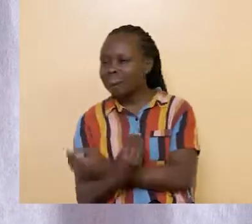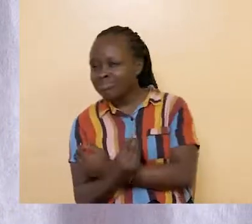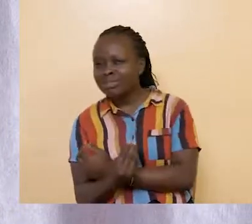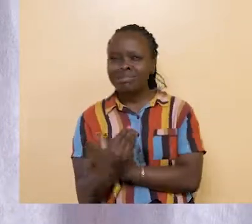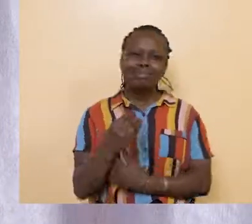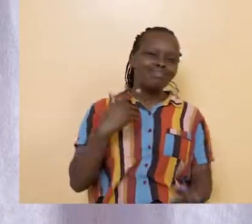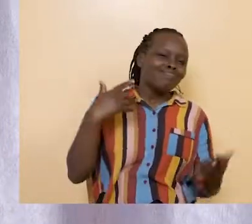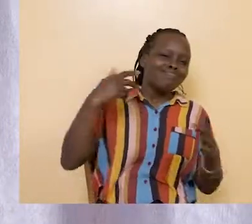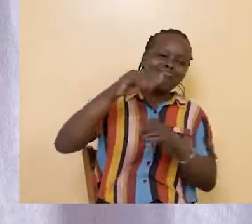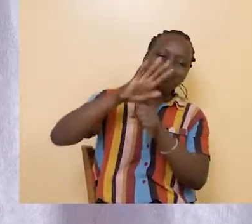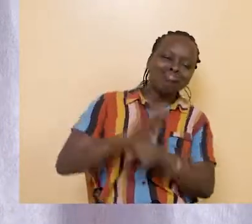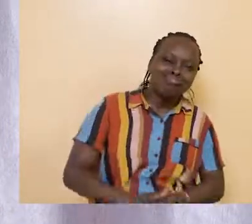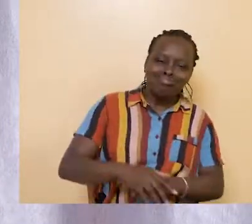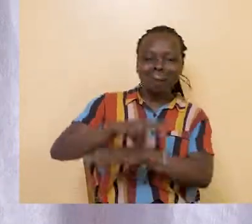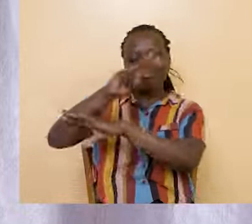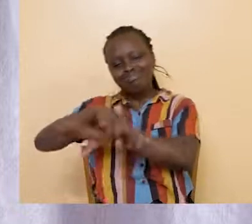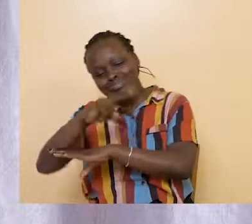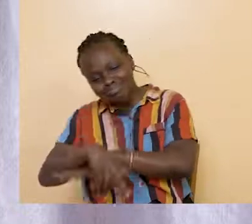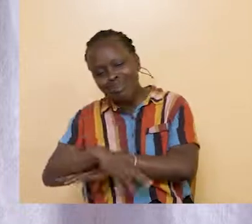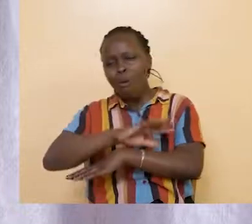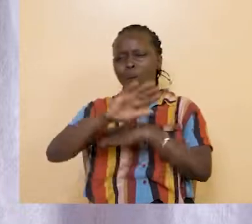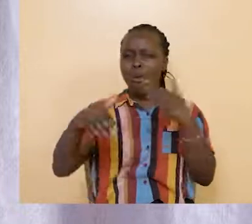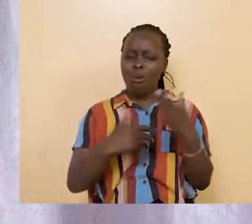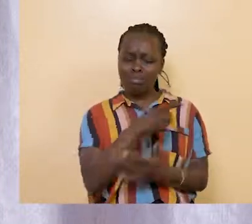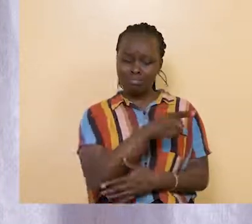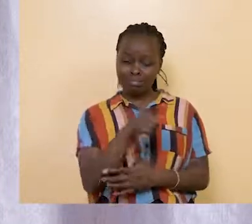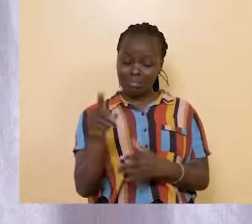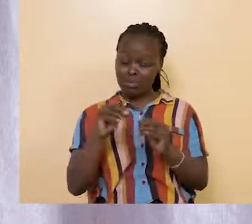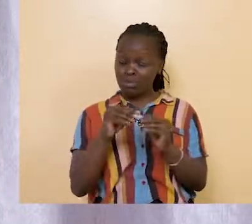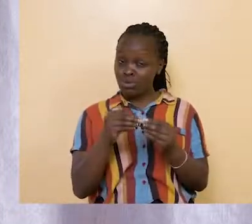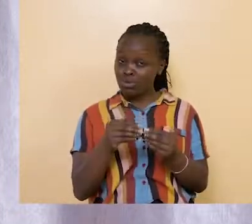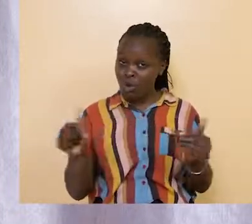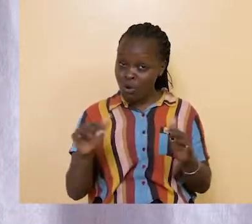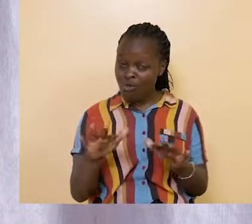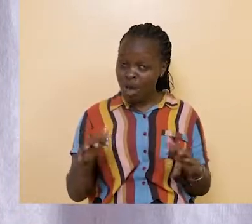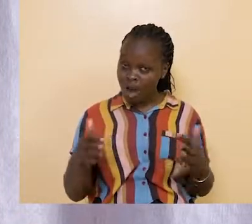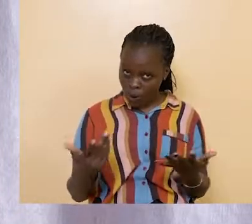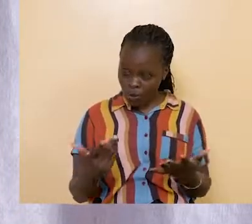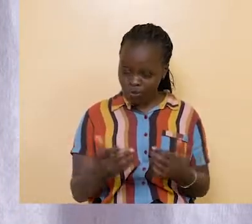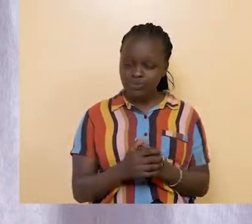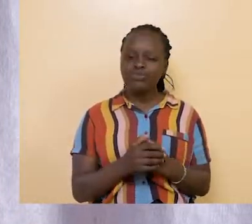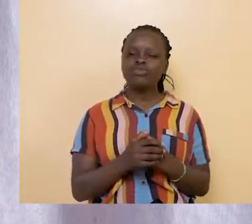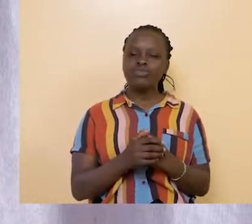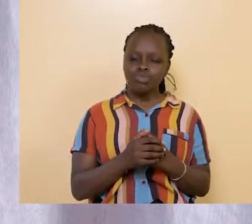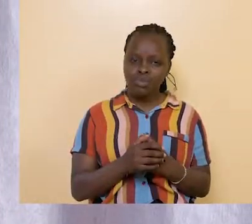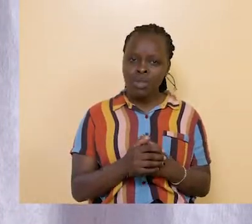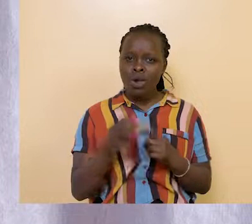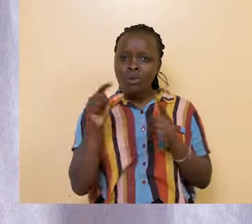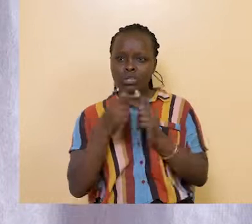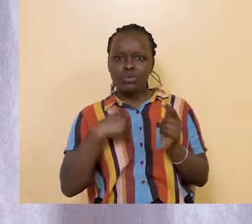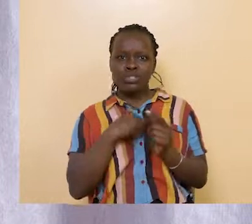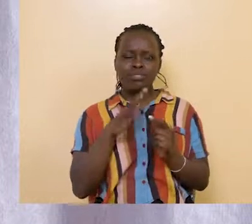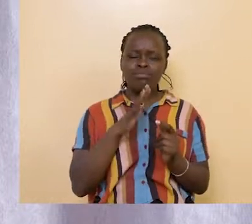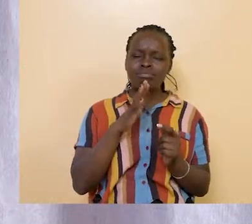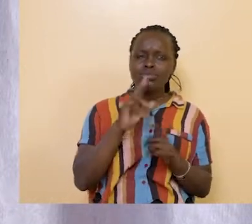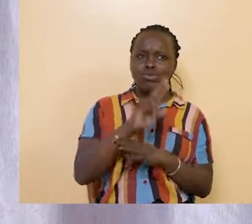the racism, the cancel culture, the trolling, and all these things that our words are producing, the words that we use